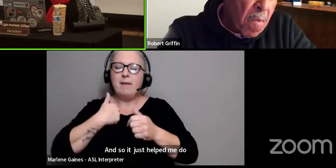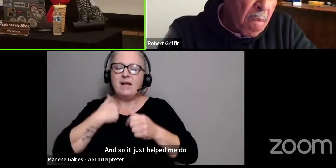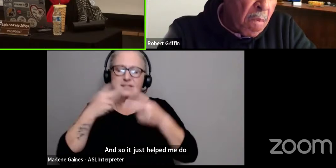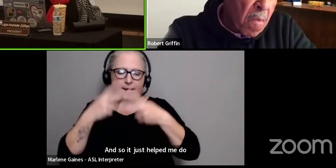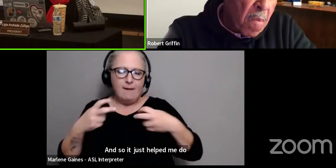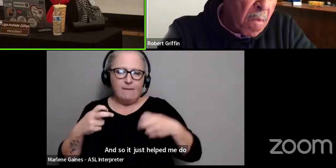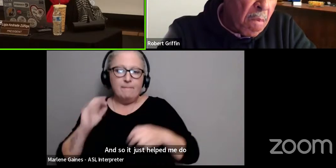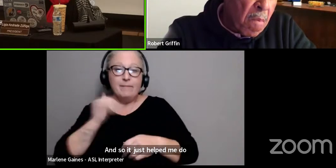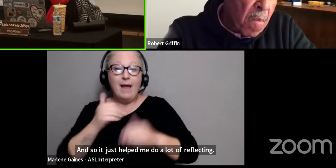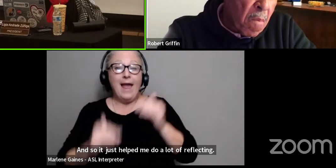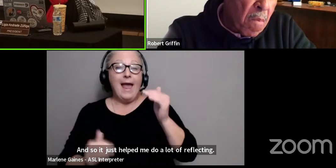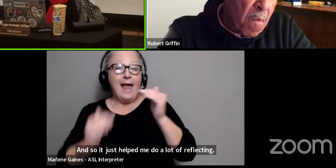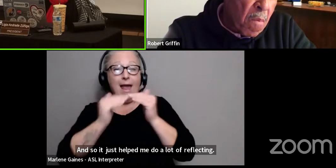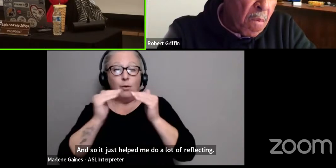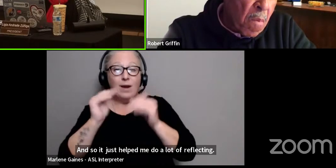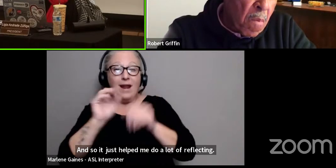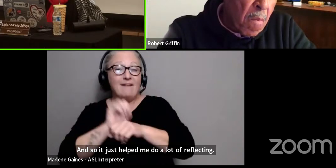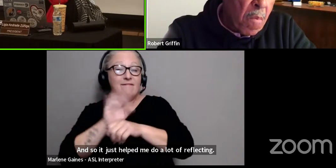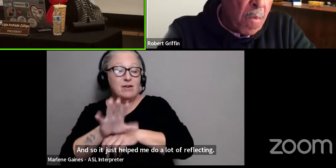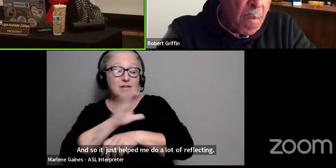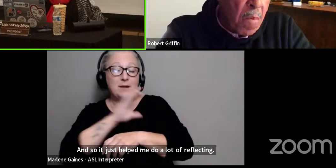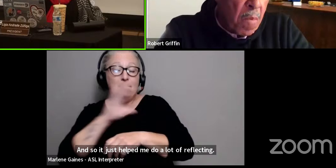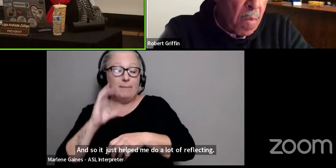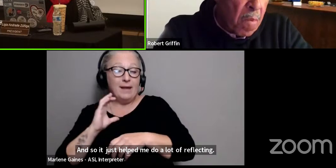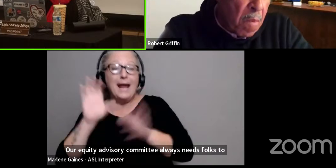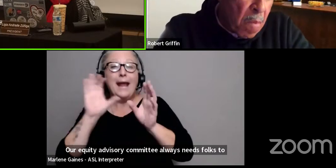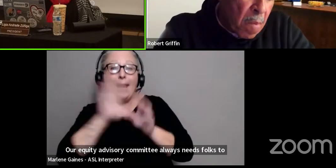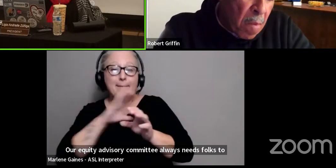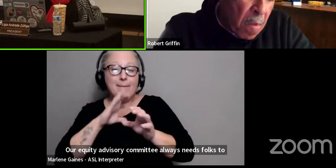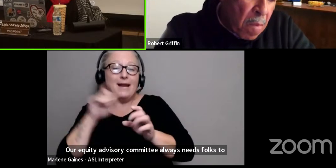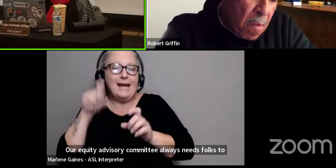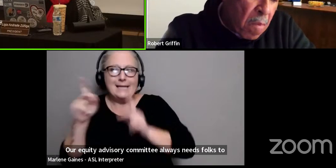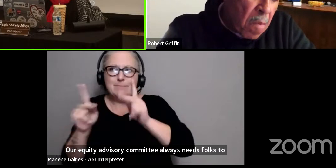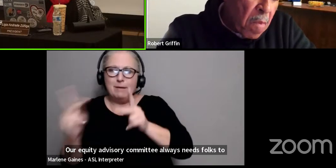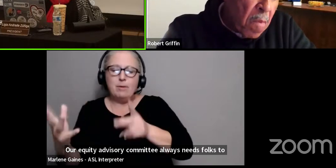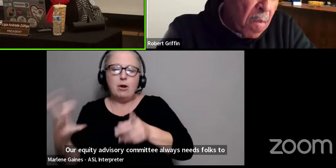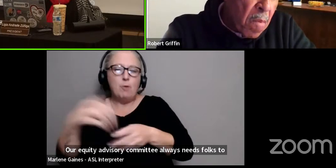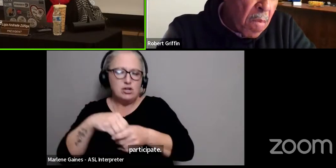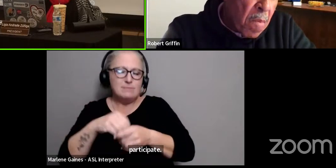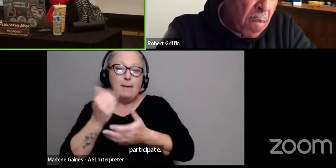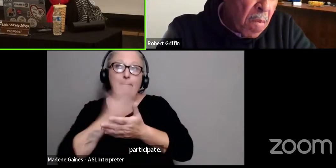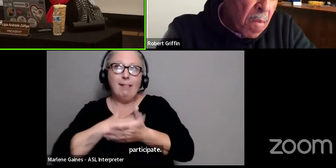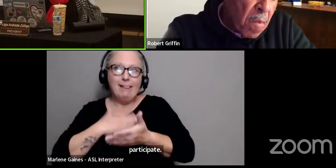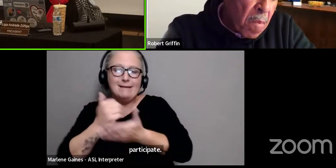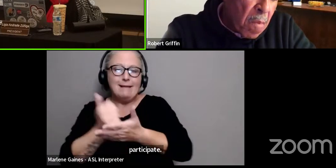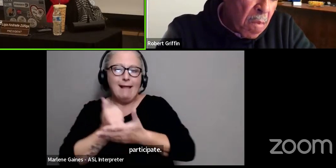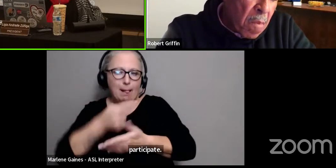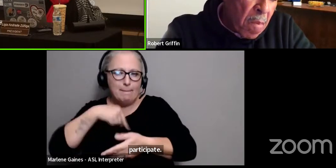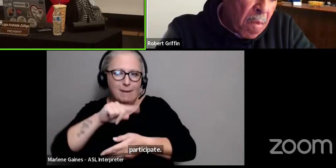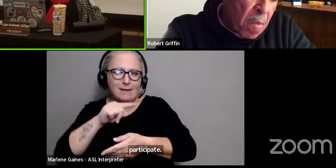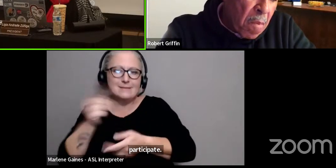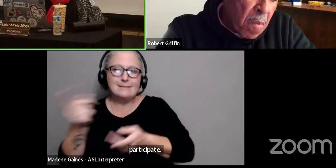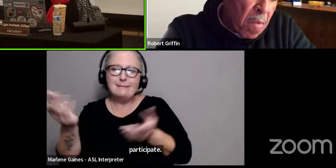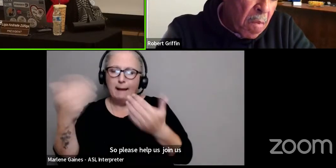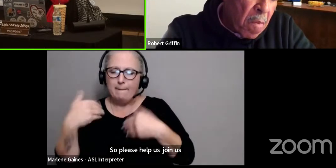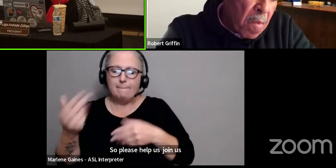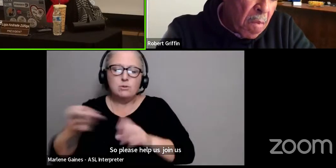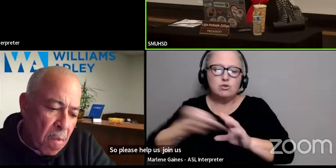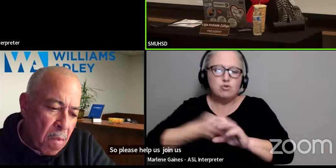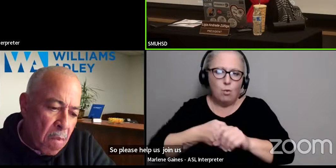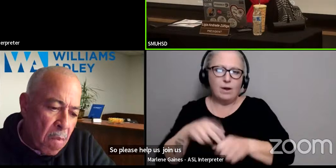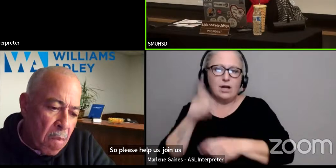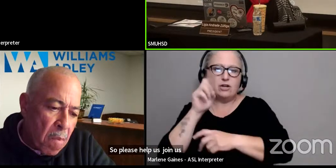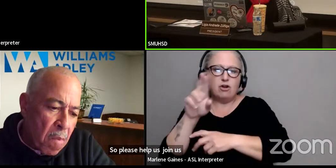Equity Advisory Committee always needs folks to participate. So please help us, come and join us.